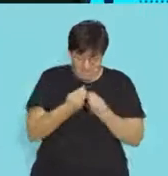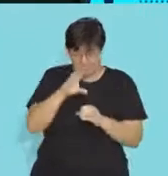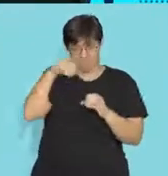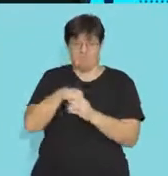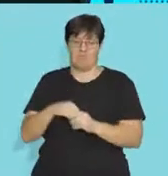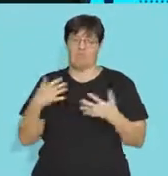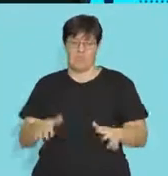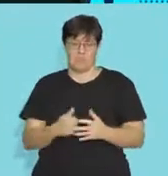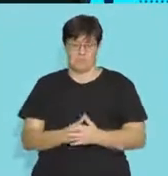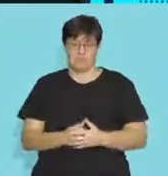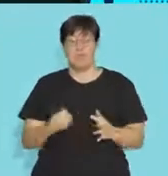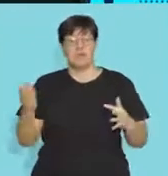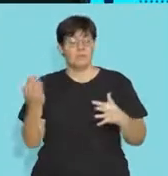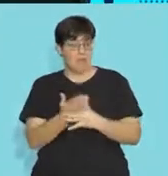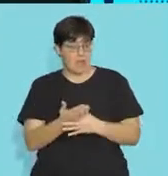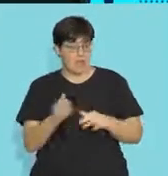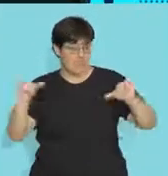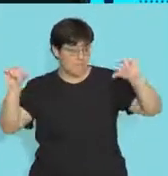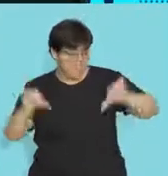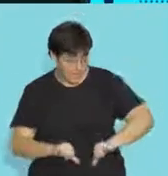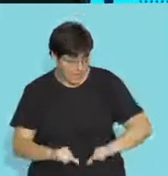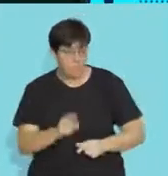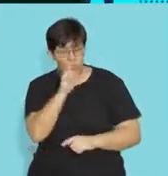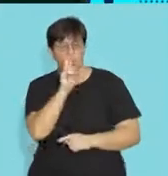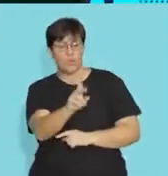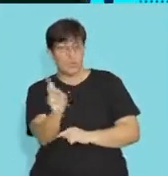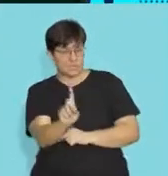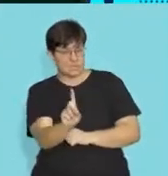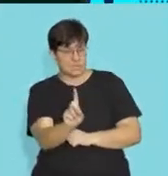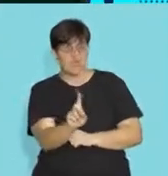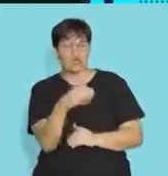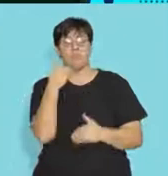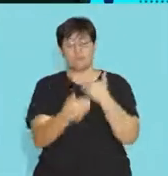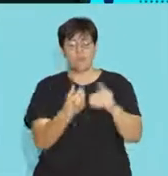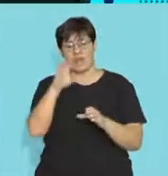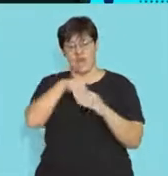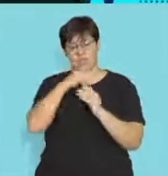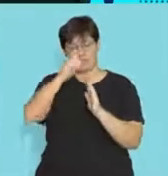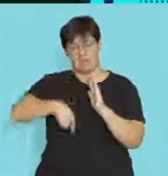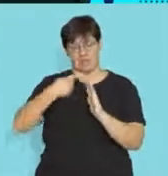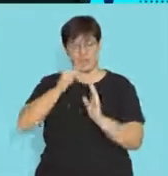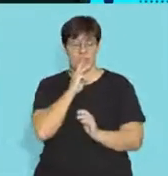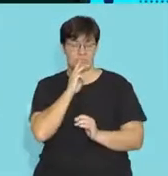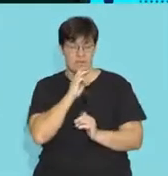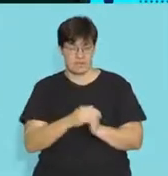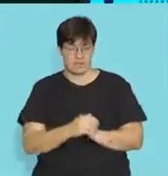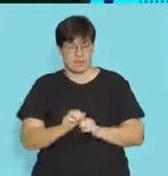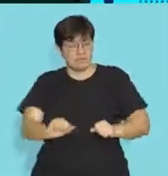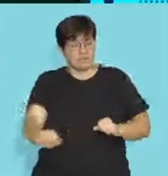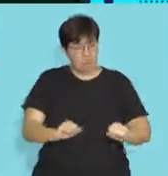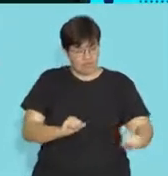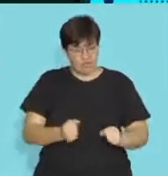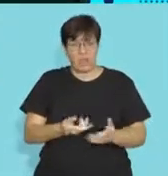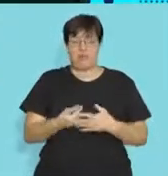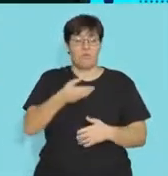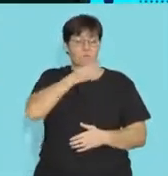living organisms. Let's have a little break, and then when we get back, we will look at the processes that occur in the water cycle. Have a